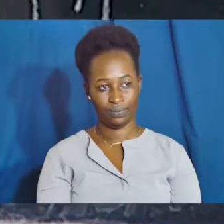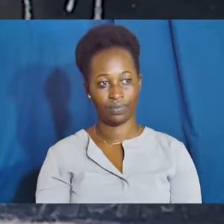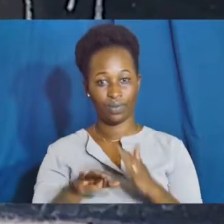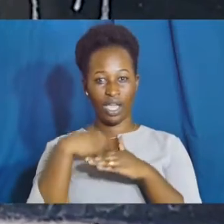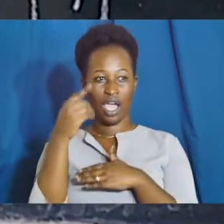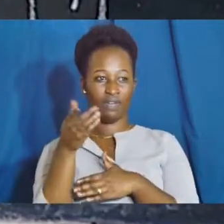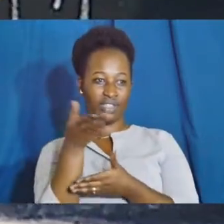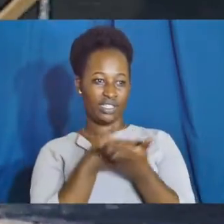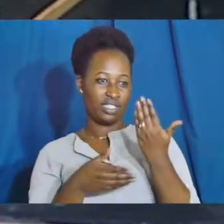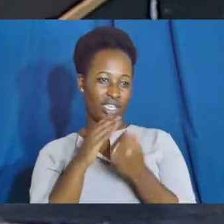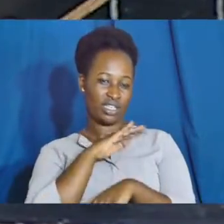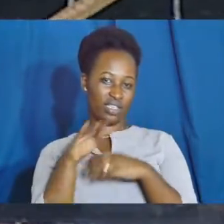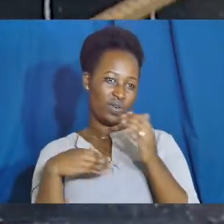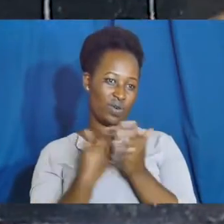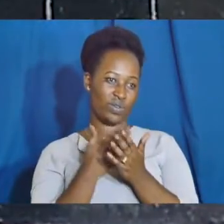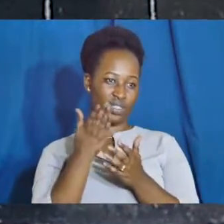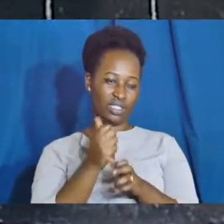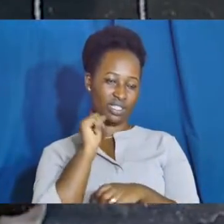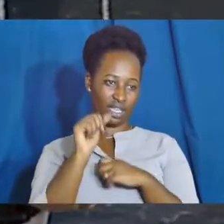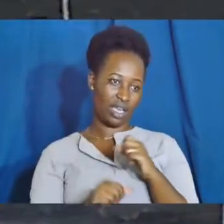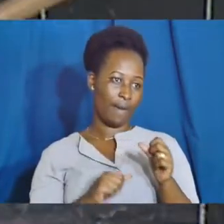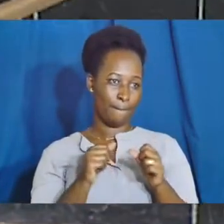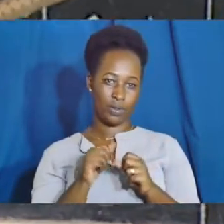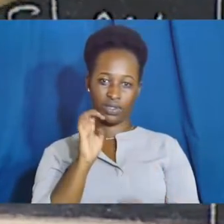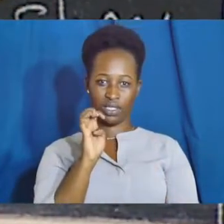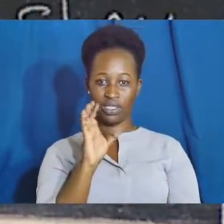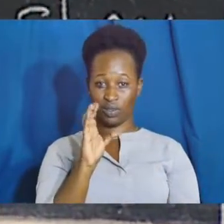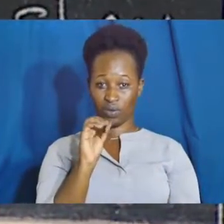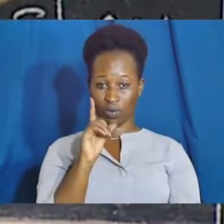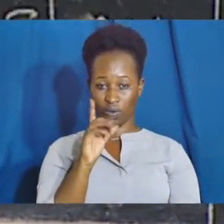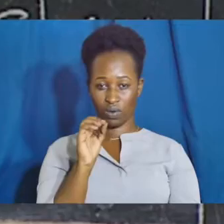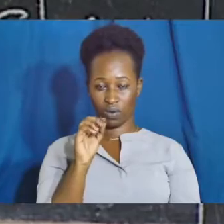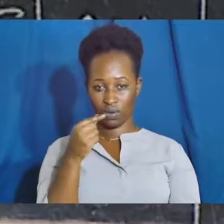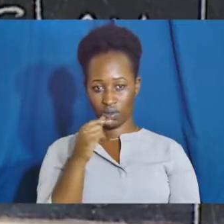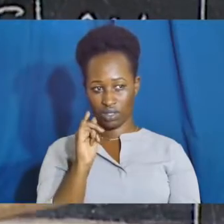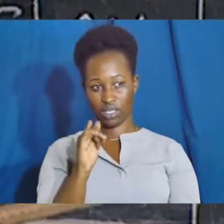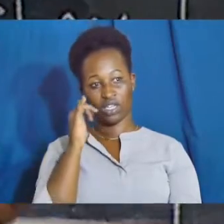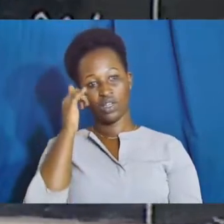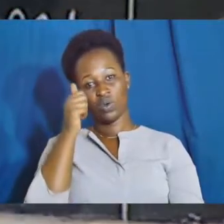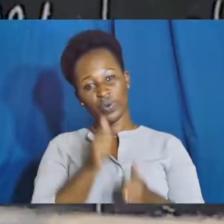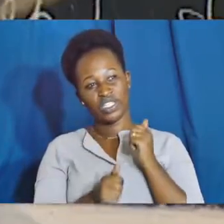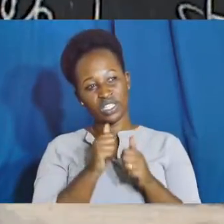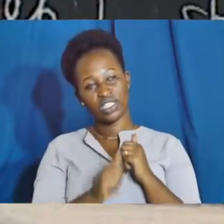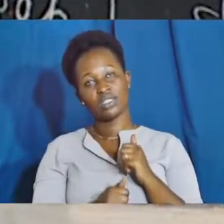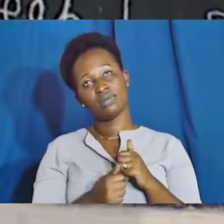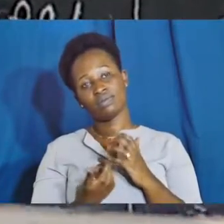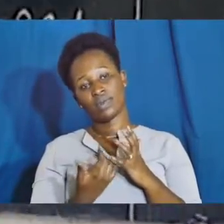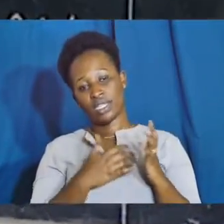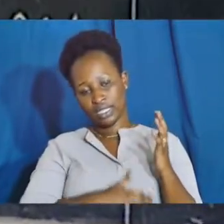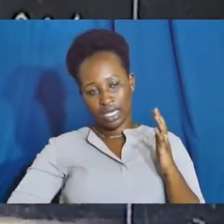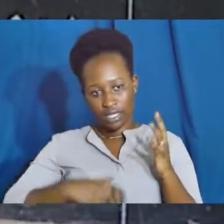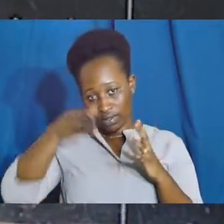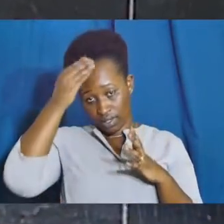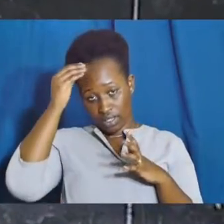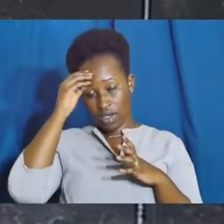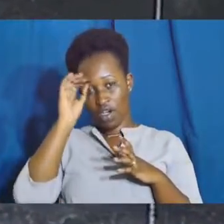after discussing all this about ecology, which is the scientific study of the